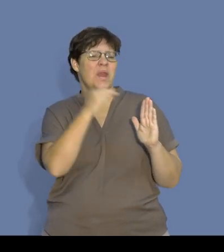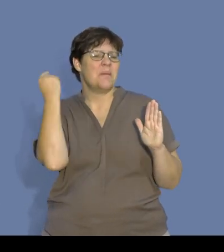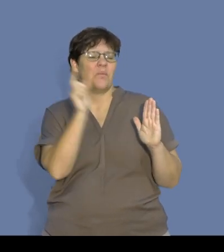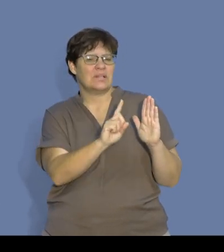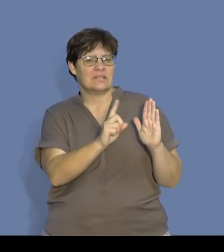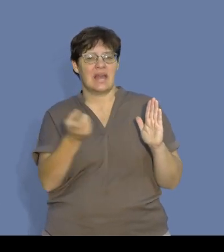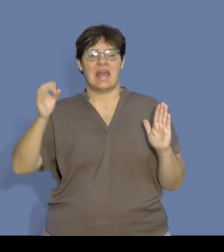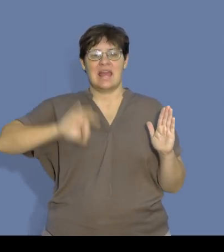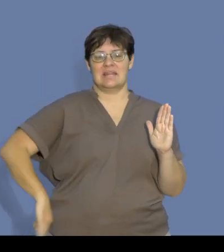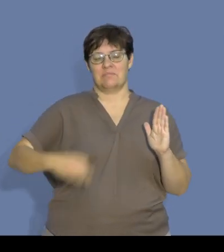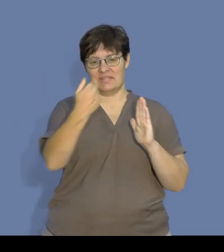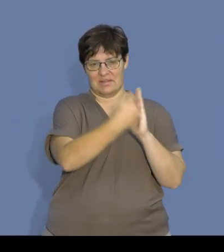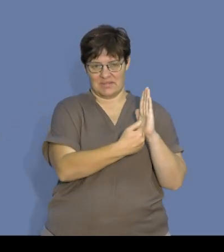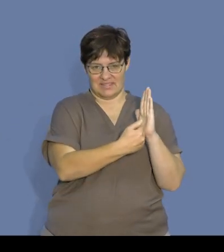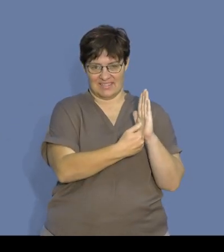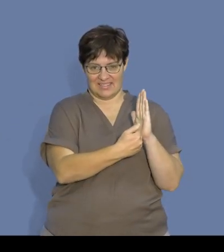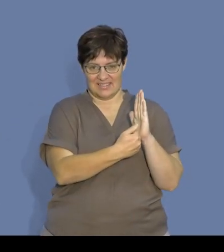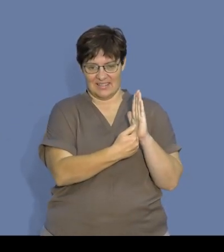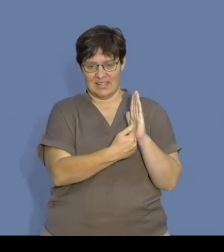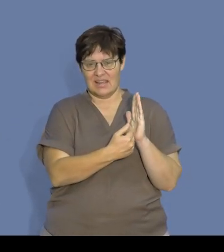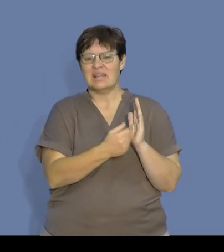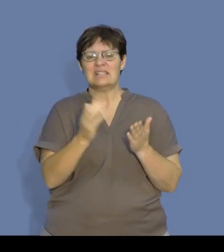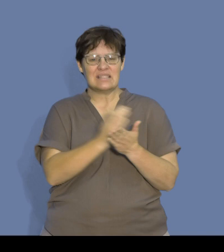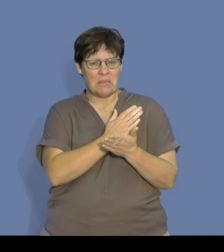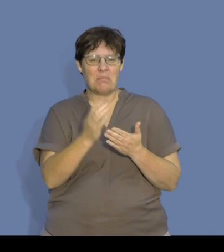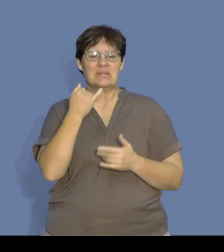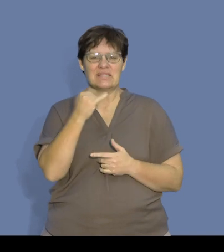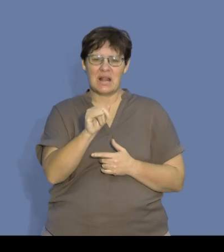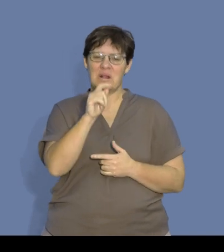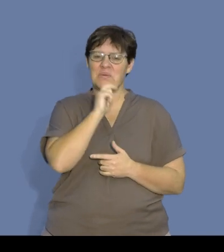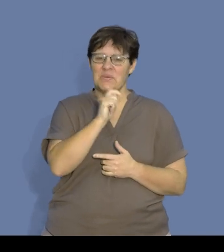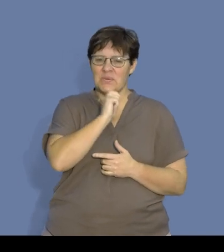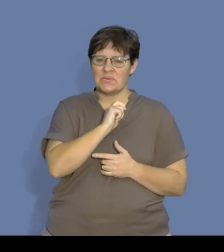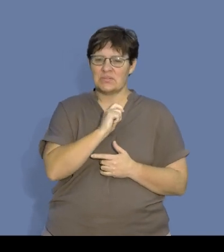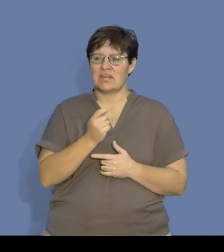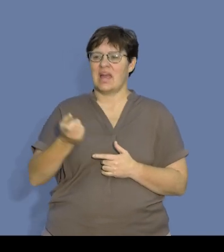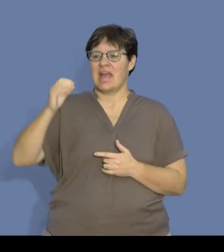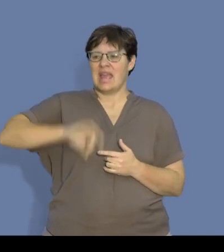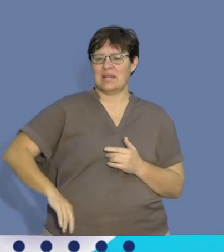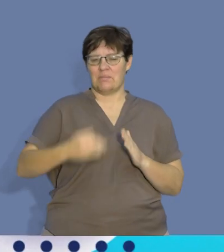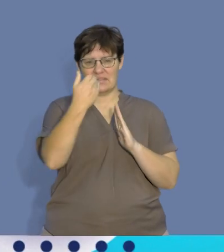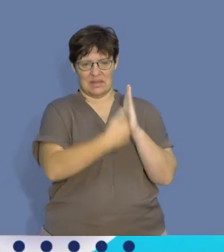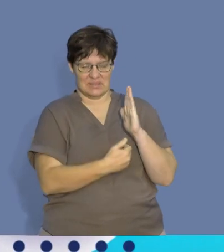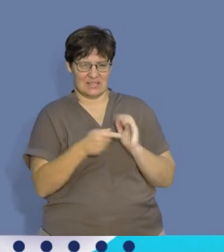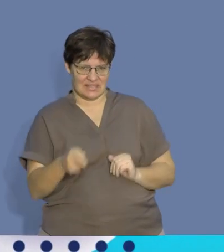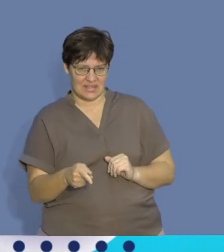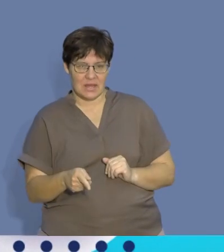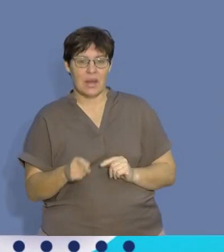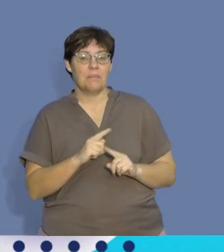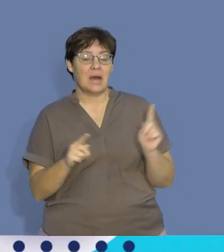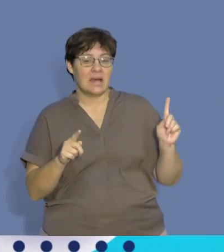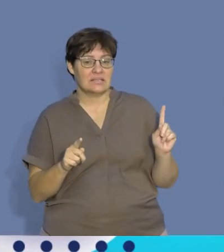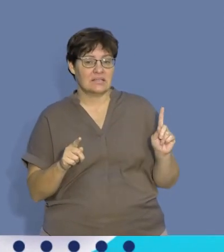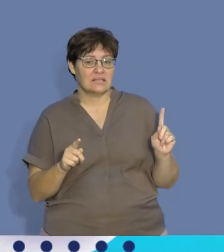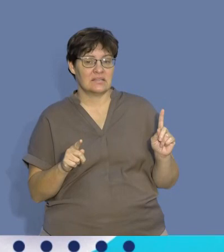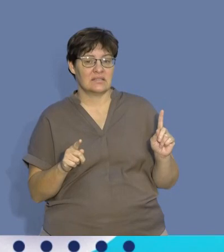this the income statement. Some of us are still used to using the term income statement, but remember I want you